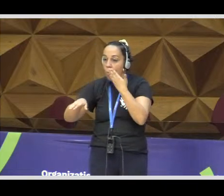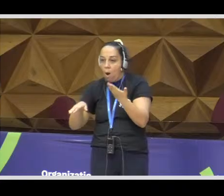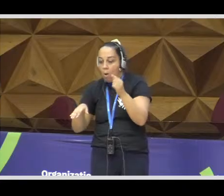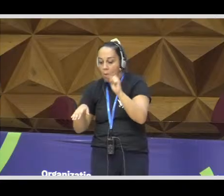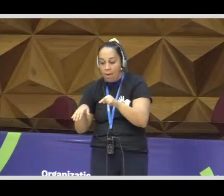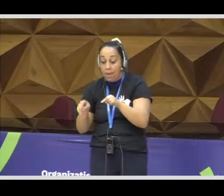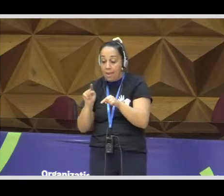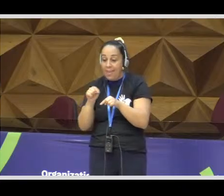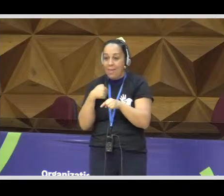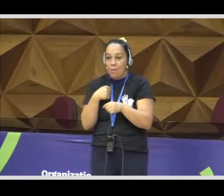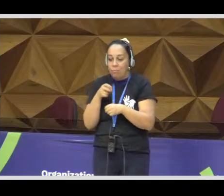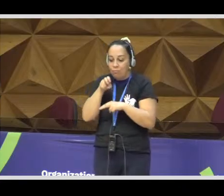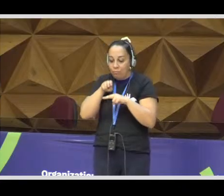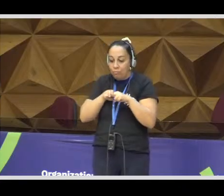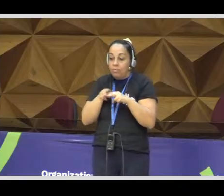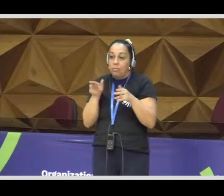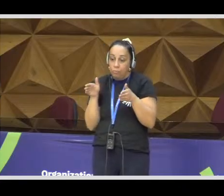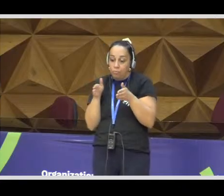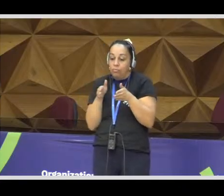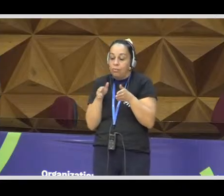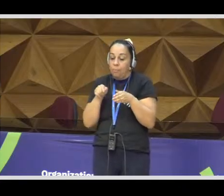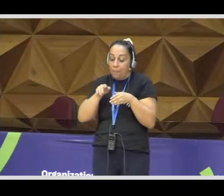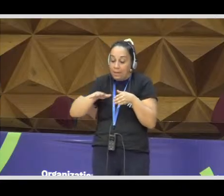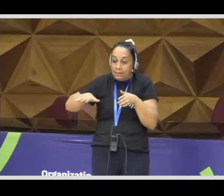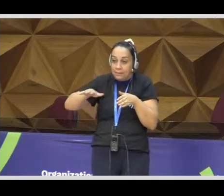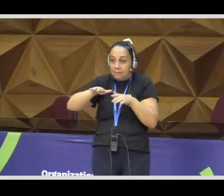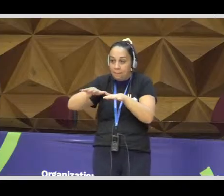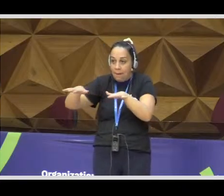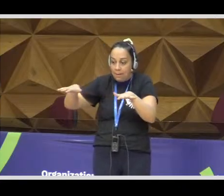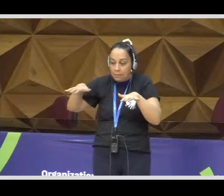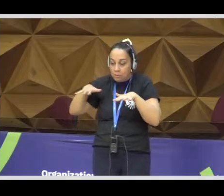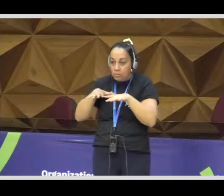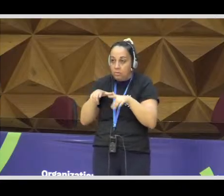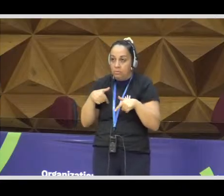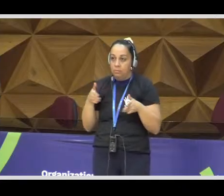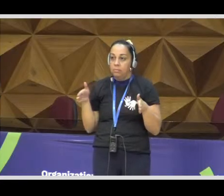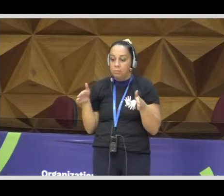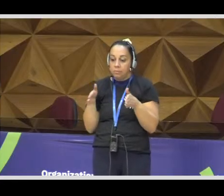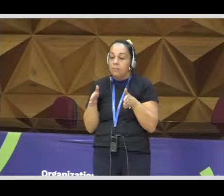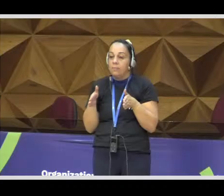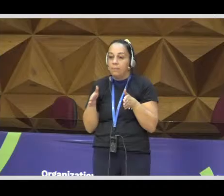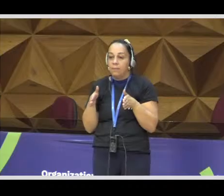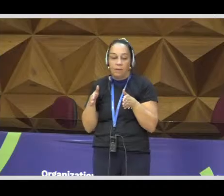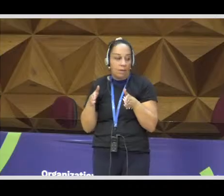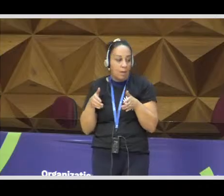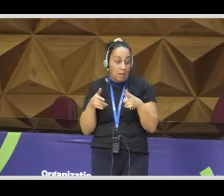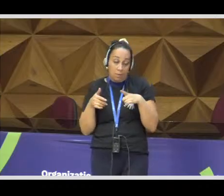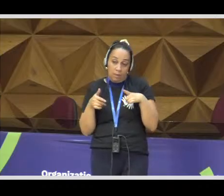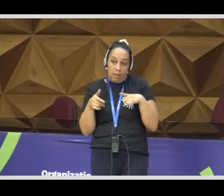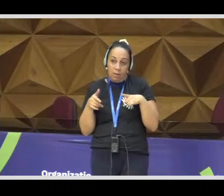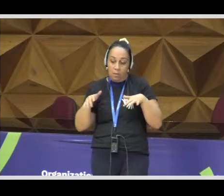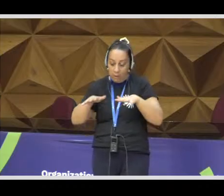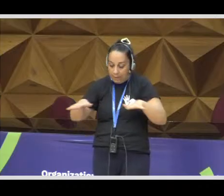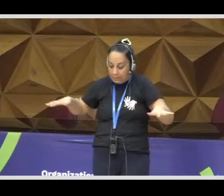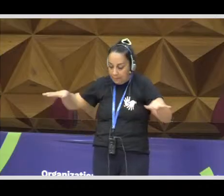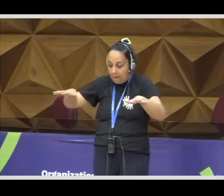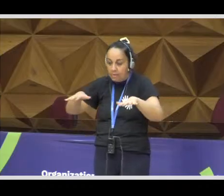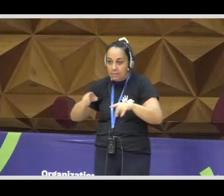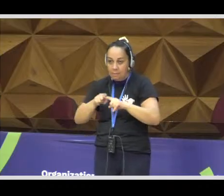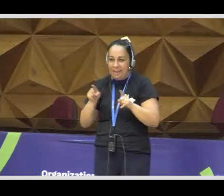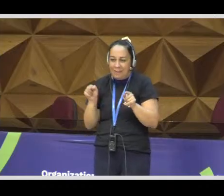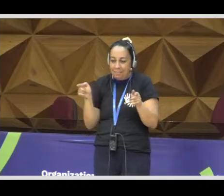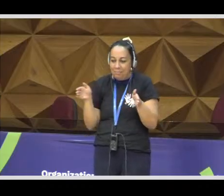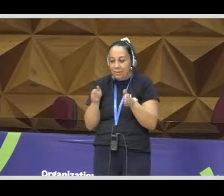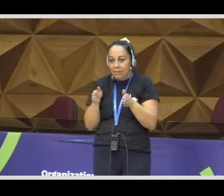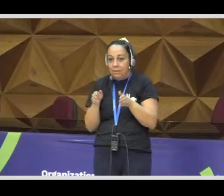seat, I've got a bit of space, but I haven't got too much. In my economy seat, well, I've got the seat in front of me. If the person reclines it, then I don't have a lot of